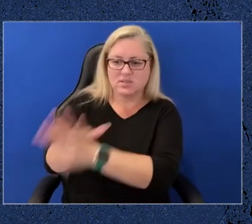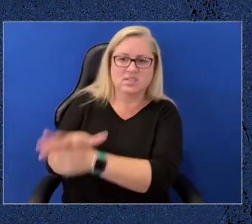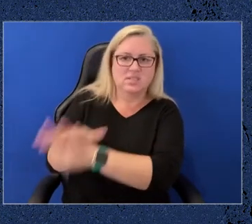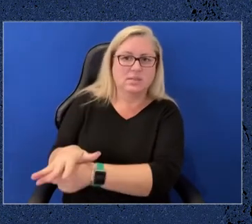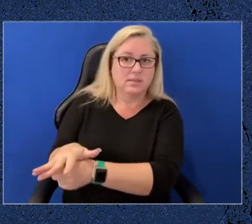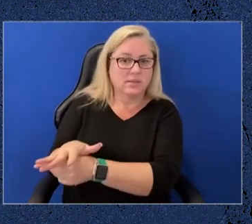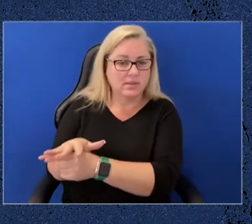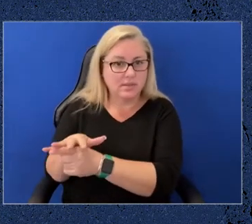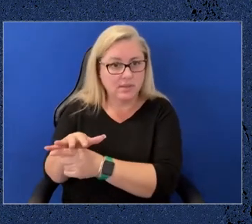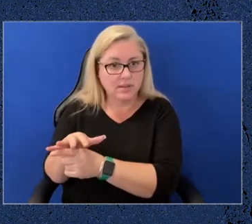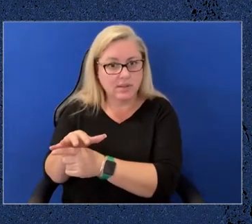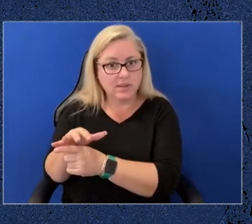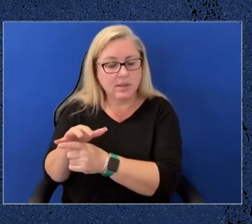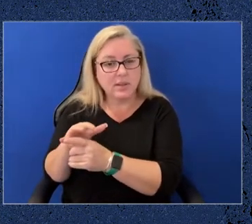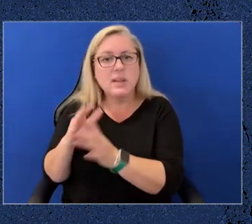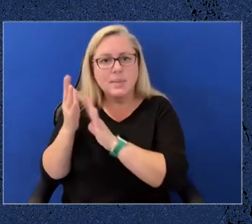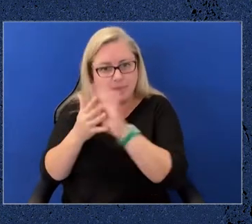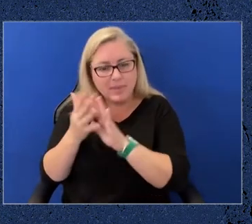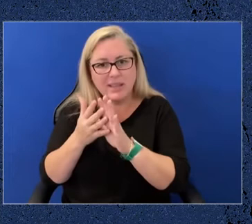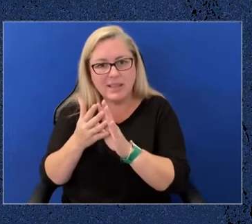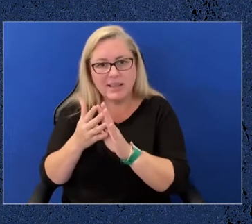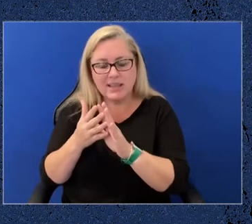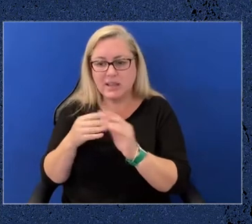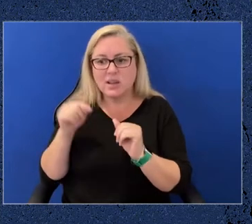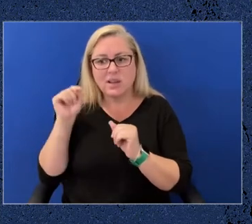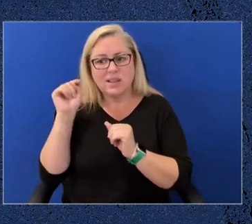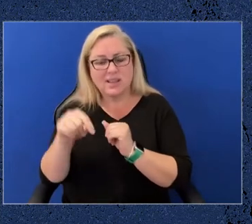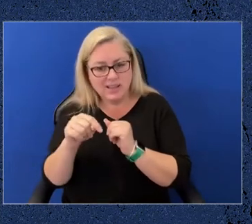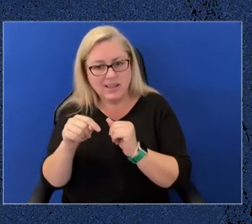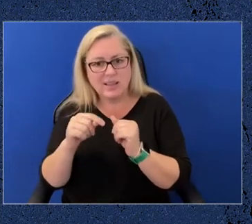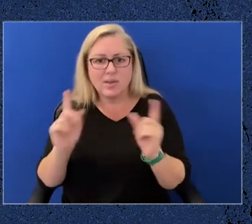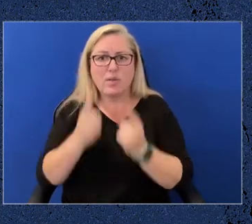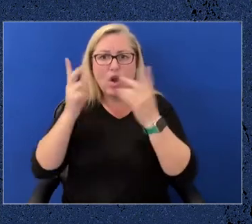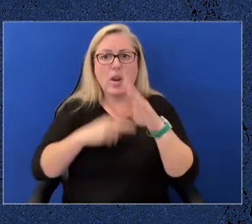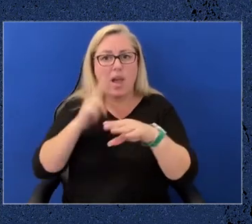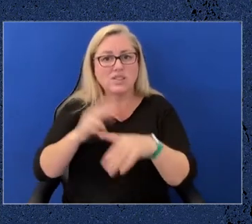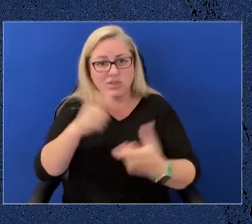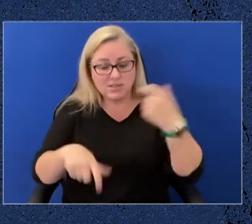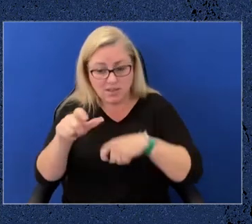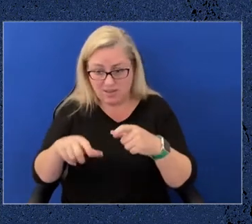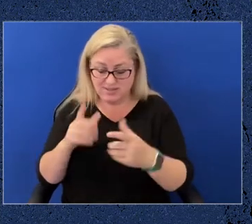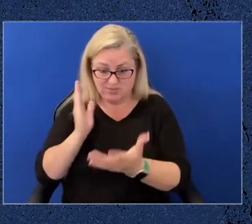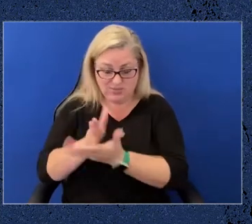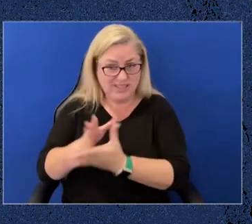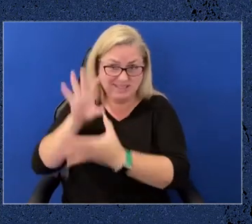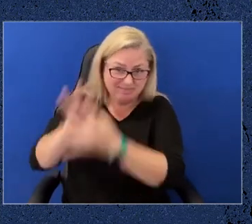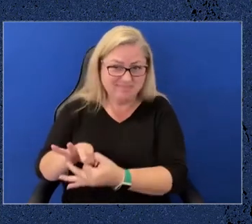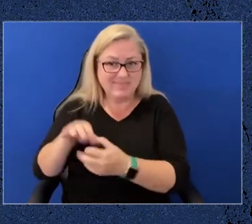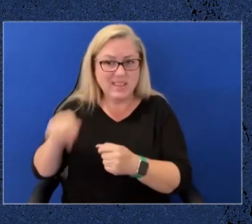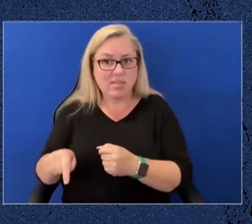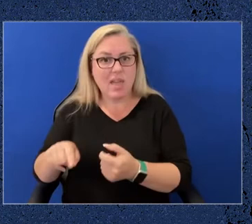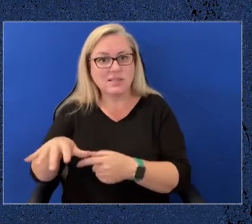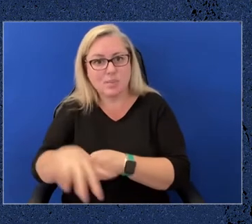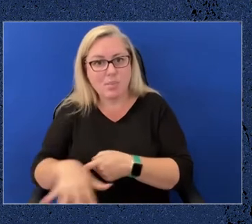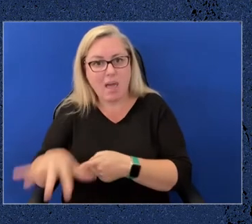earlier, the science, Indigenous sciences from all place, is so embedded in that place that it holds much better,